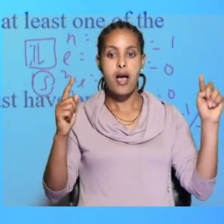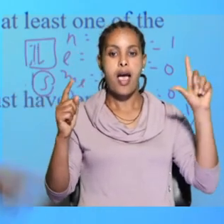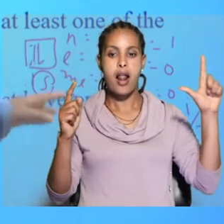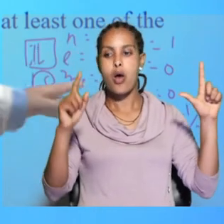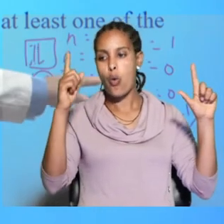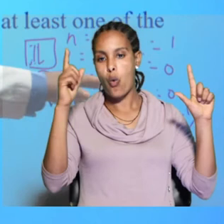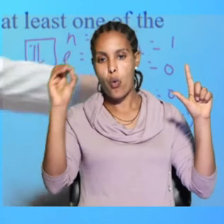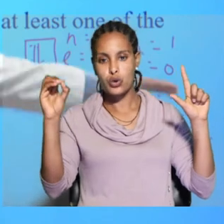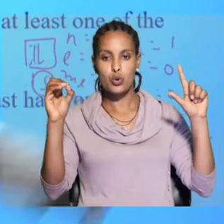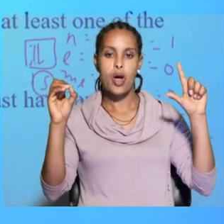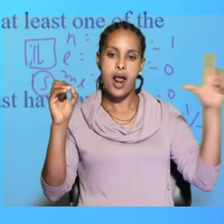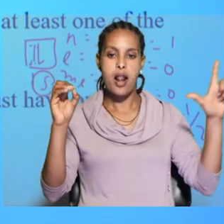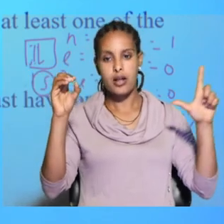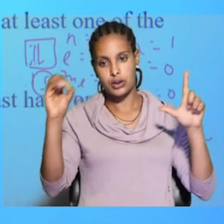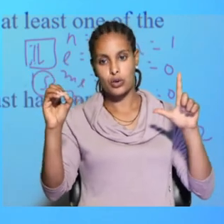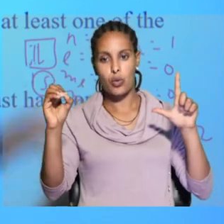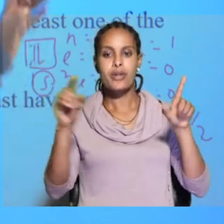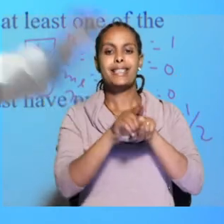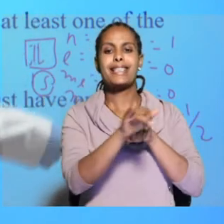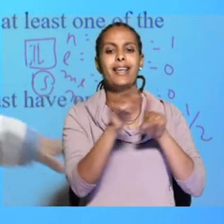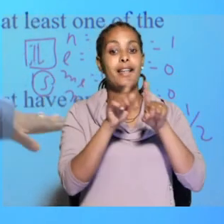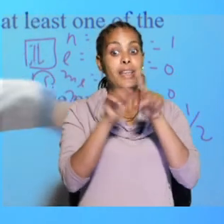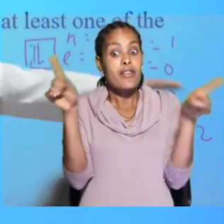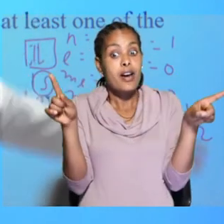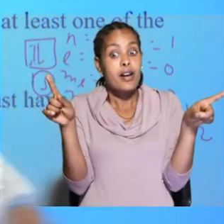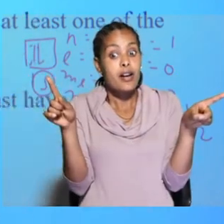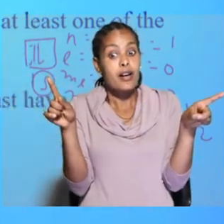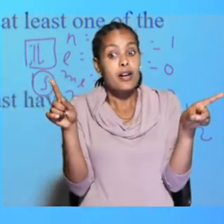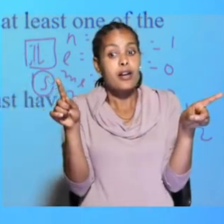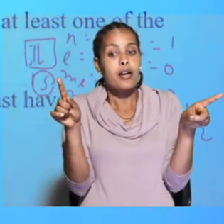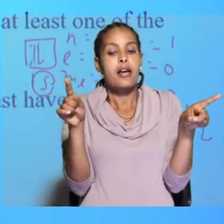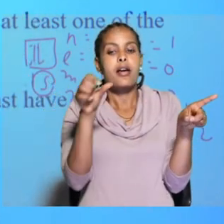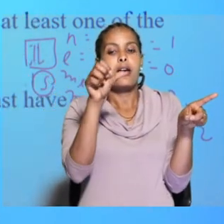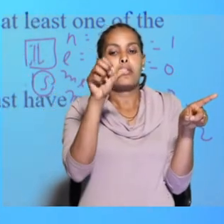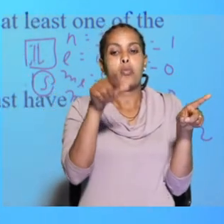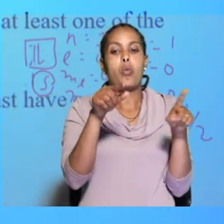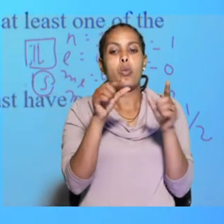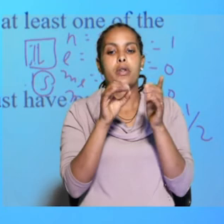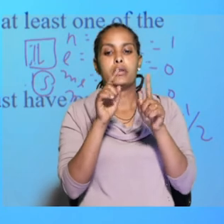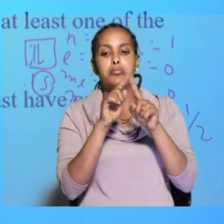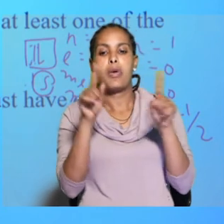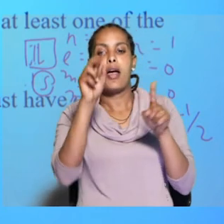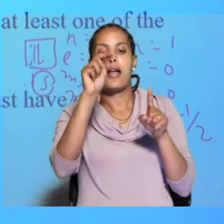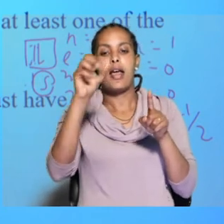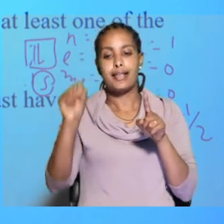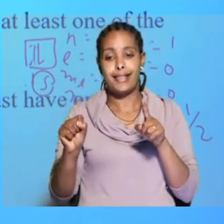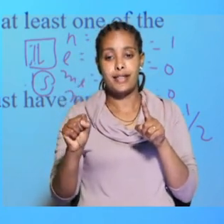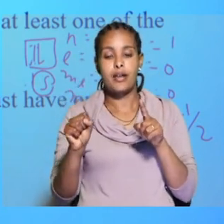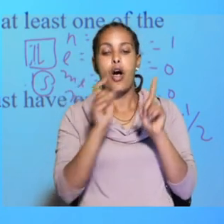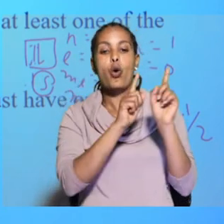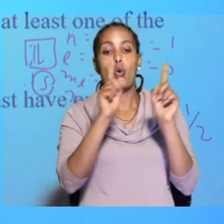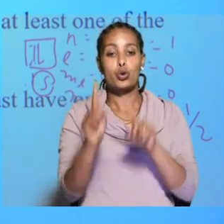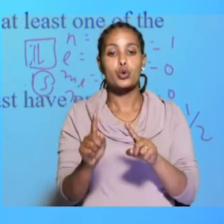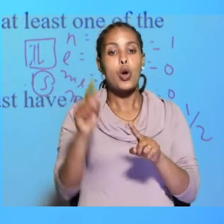0. ML is the same. But they differ in spin quantum number. Therefore, according